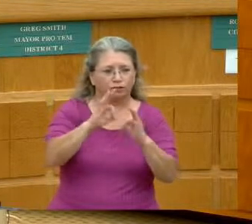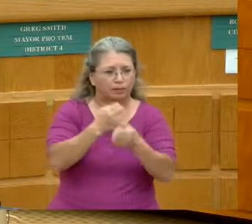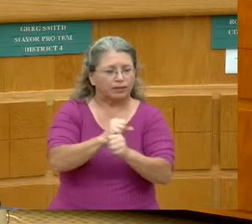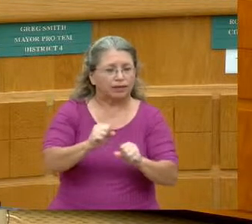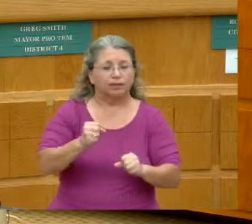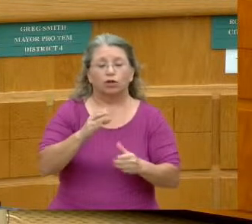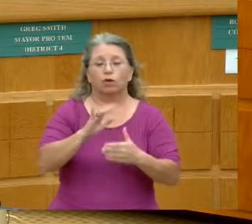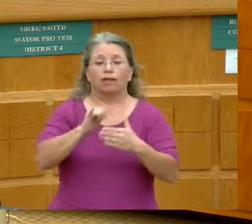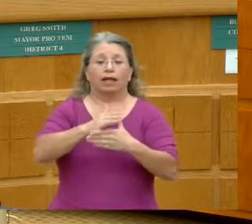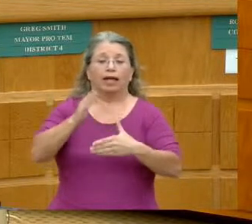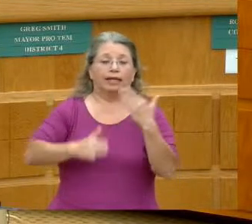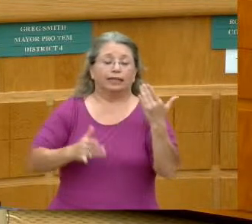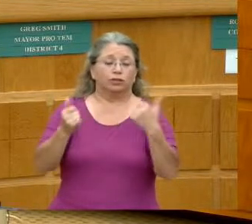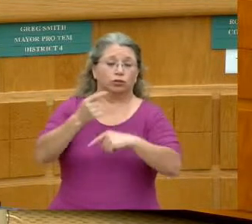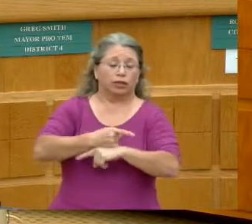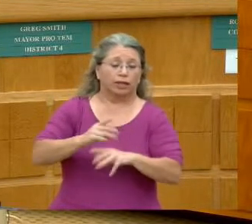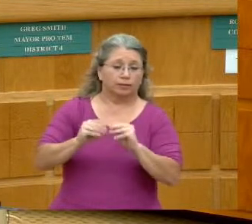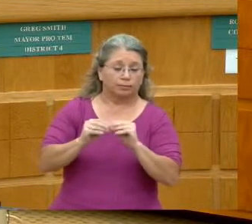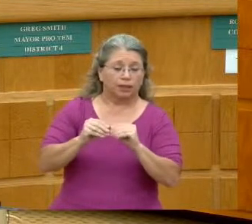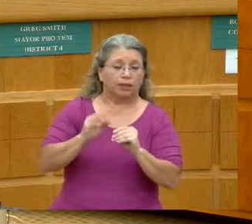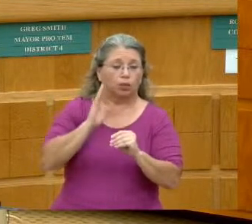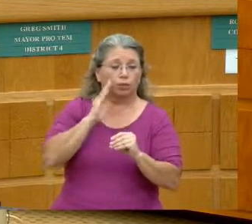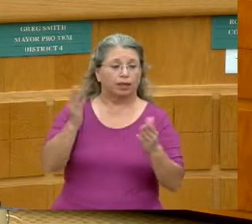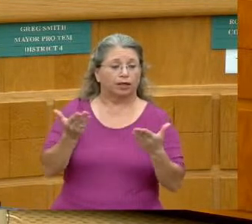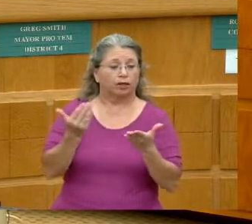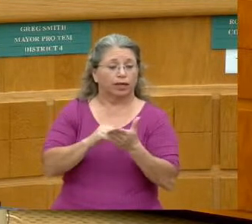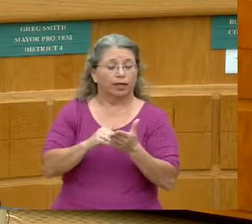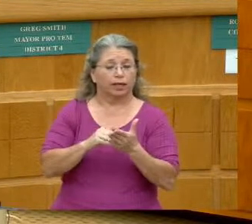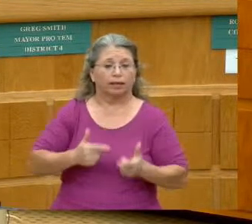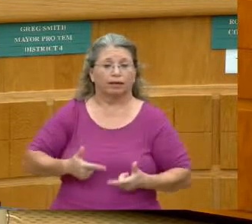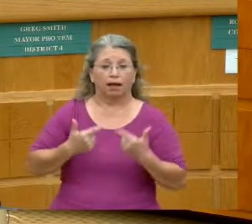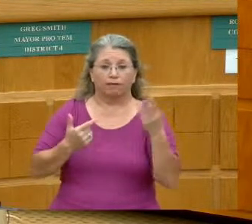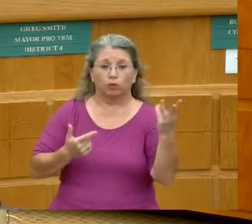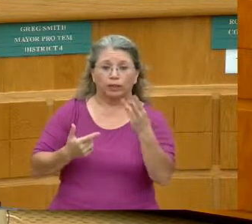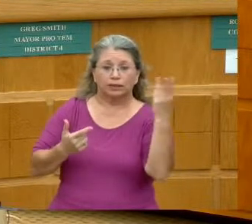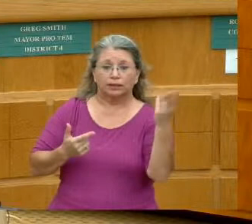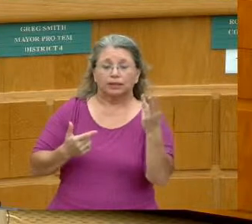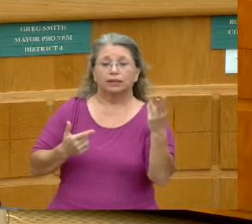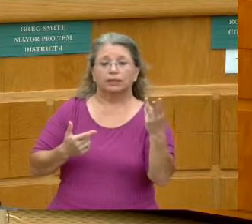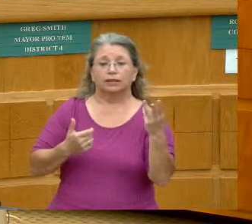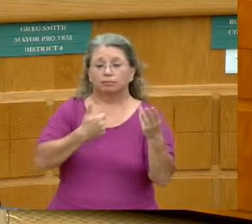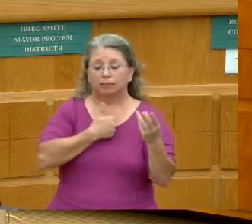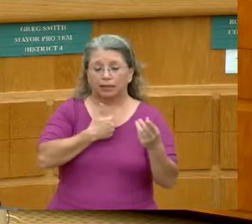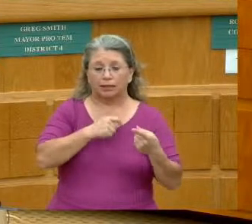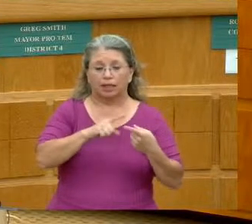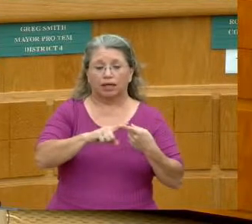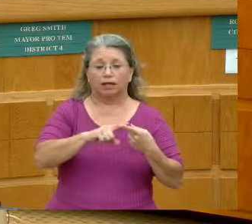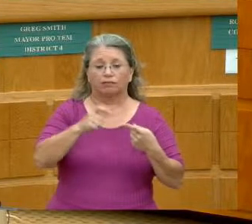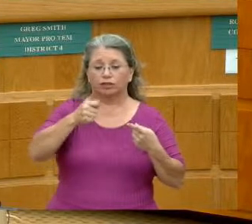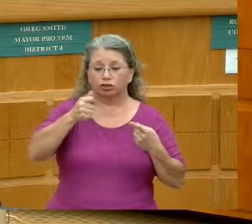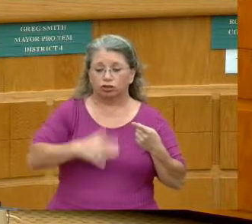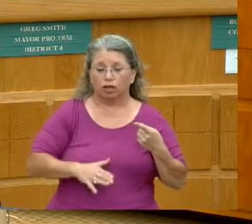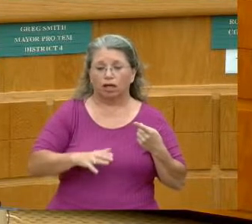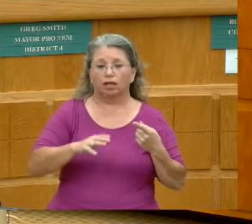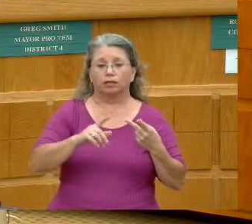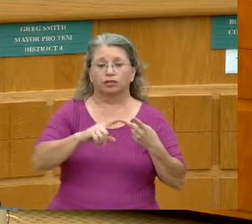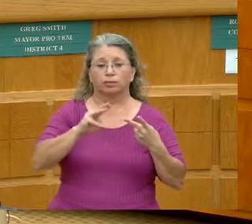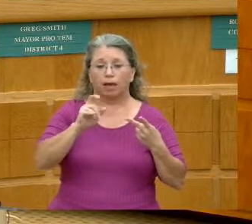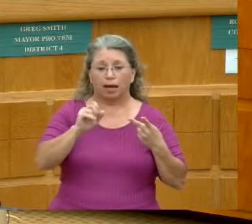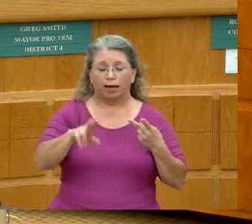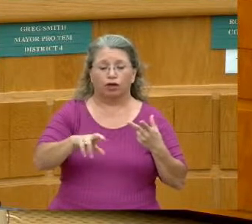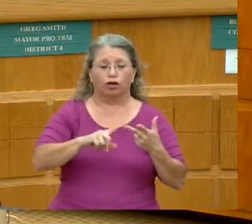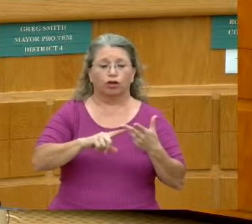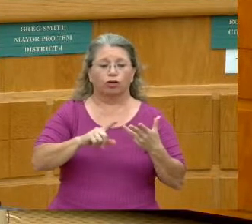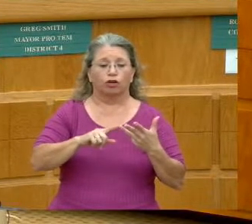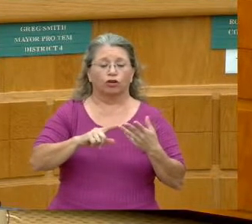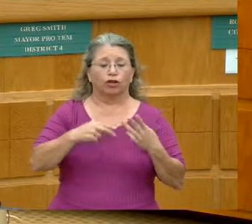concludes today's press briefing. We'll be back here live on Wednesday, and that will be with myself, our County Judge Barbara Canales, Mayor Joe McComb,